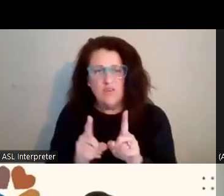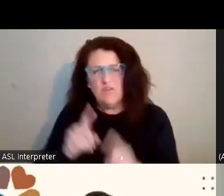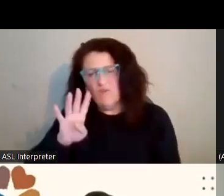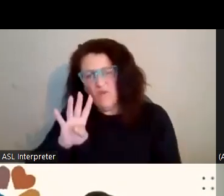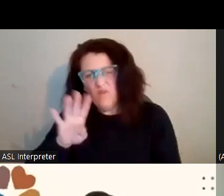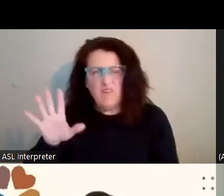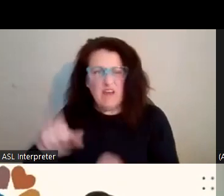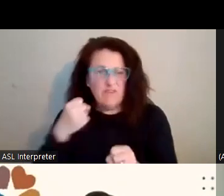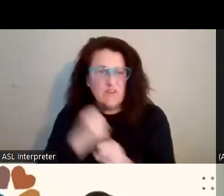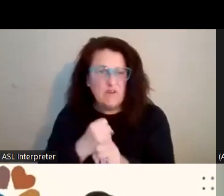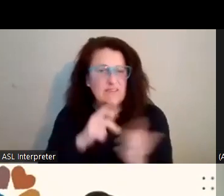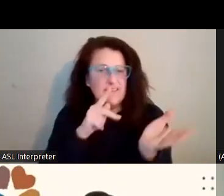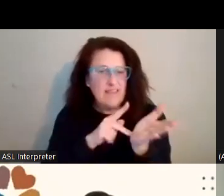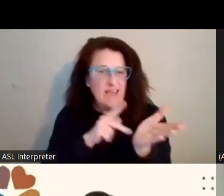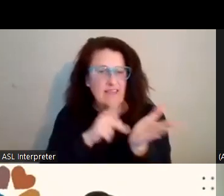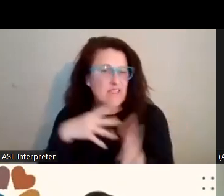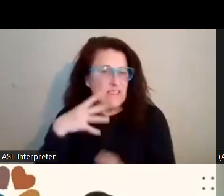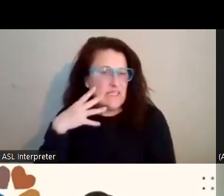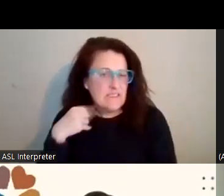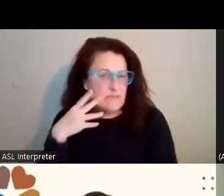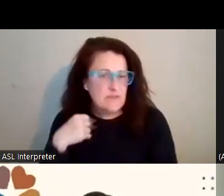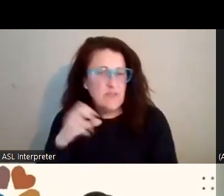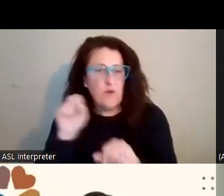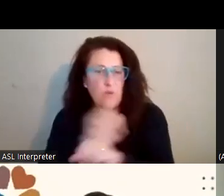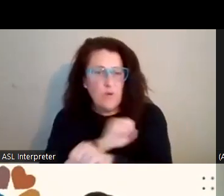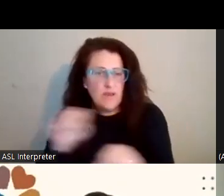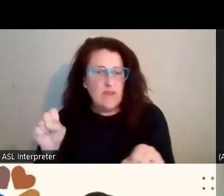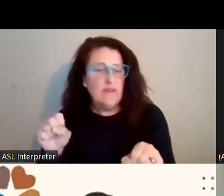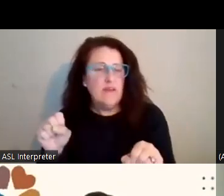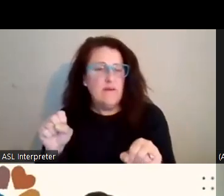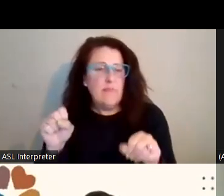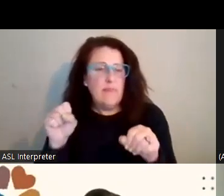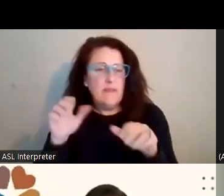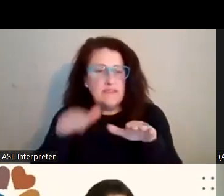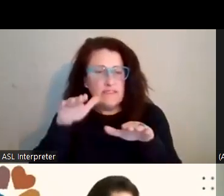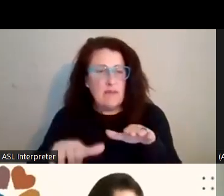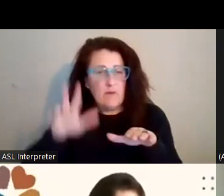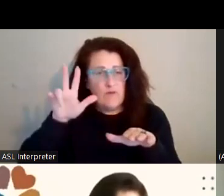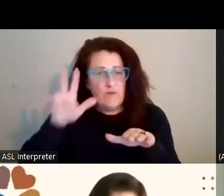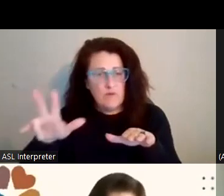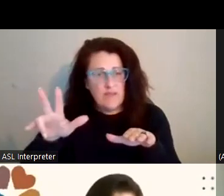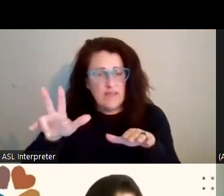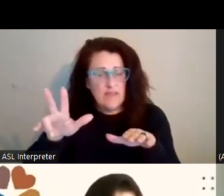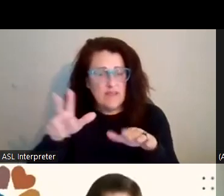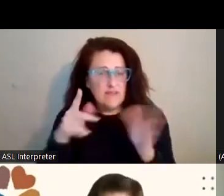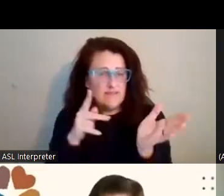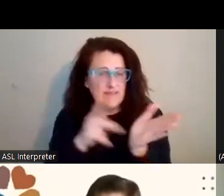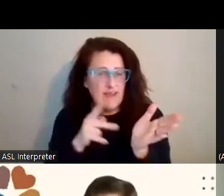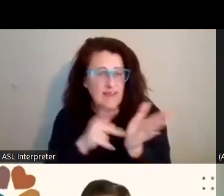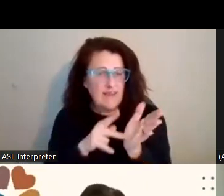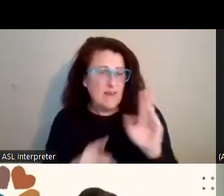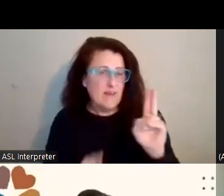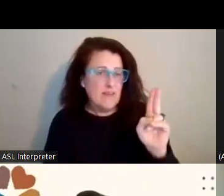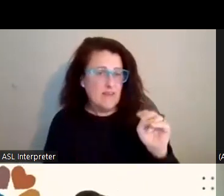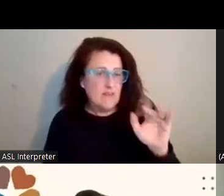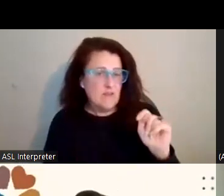4 to 5 years of psychiatric experience working on three psychiatric units as a peer mentor. So